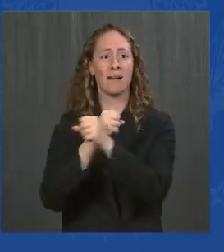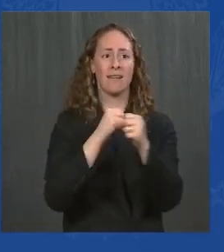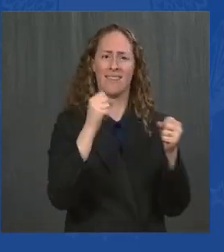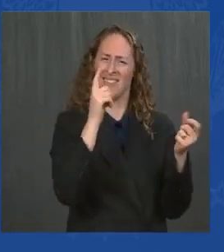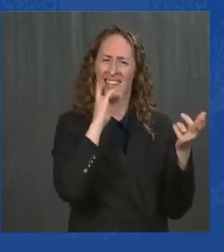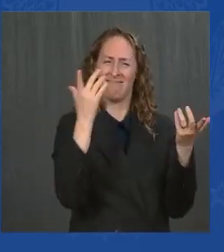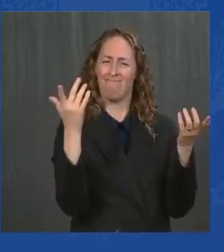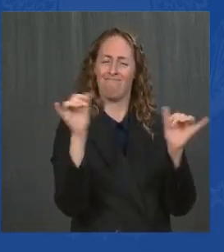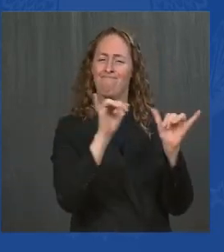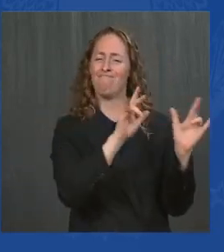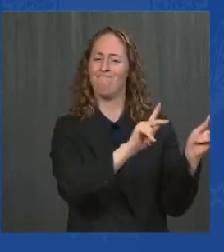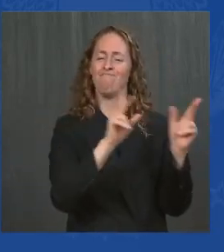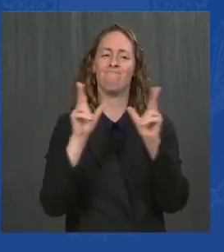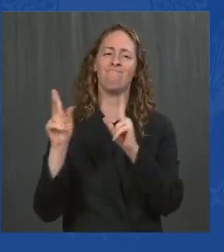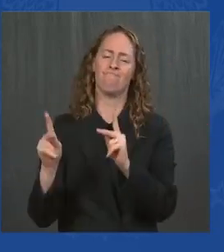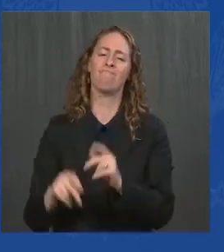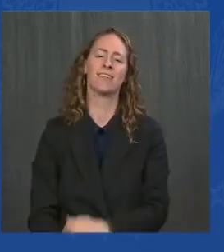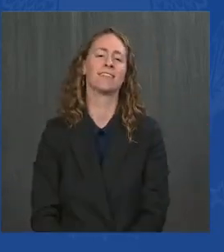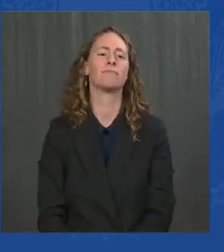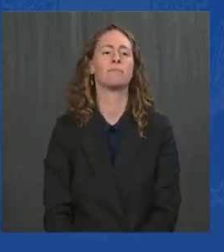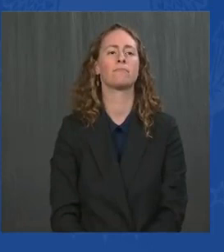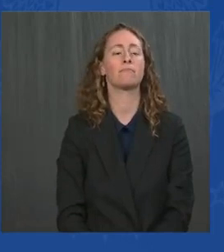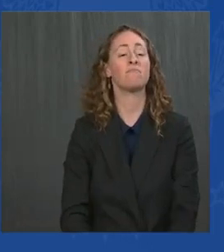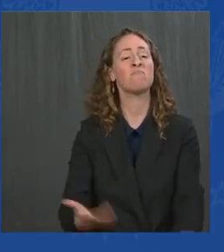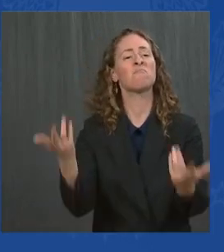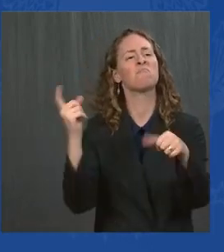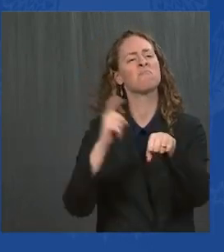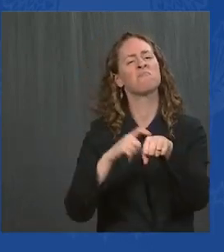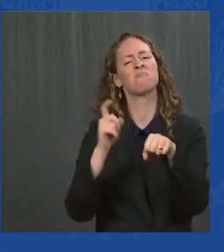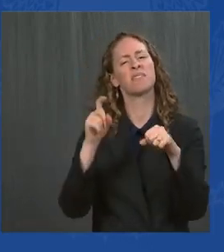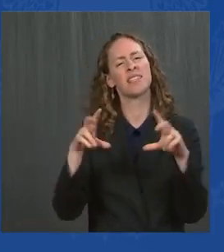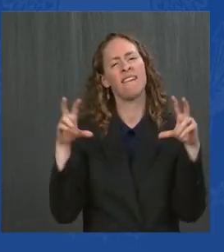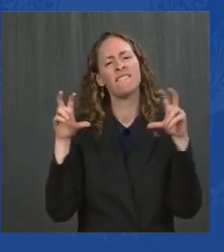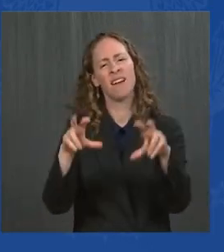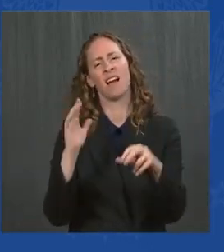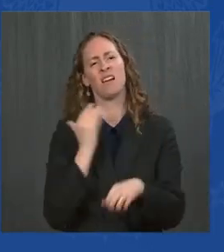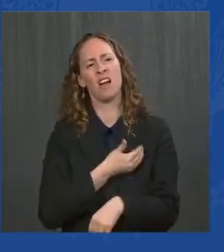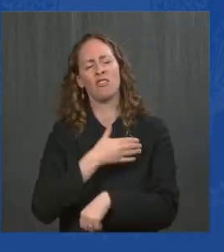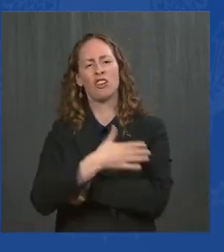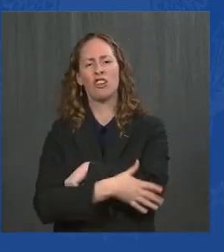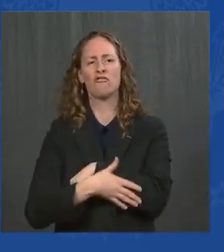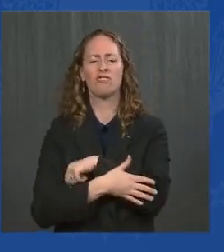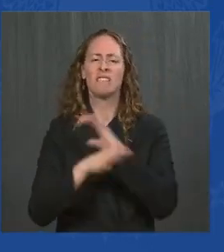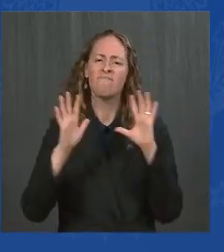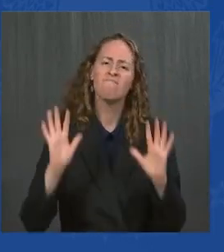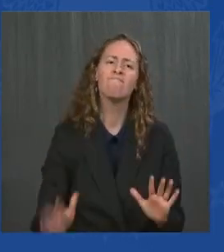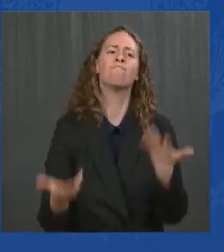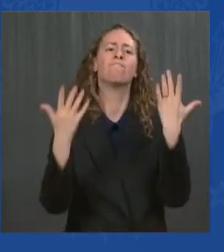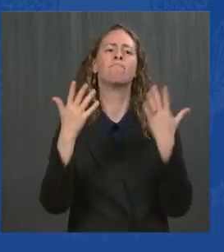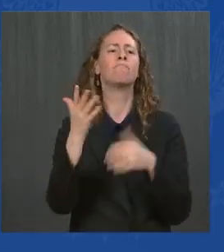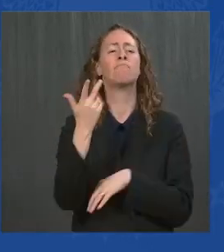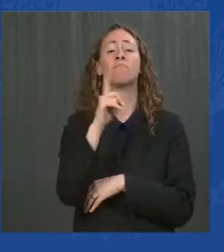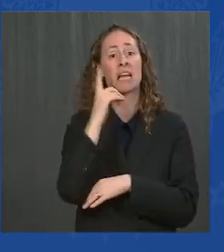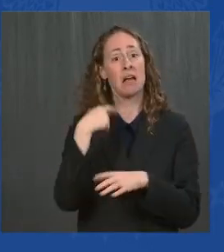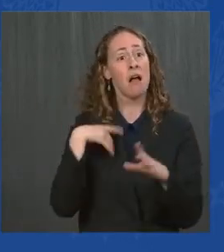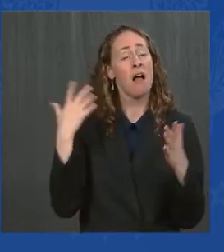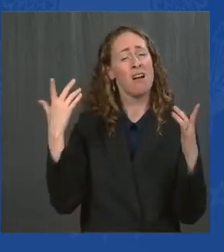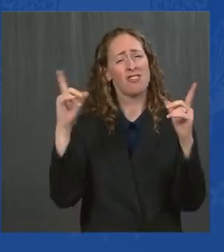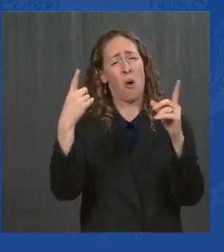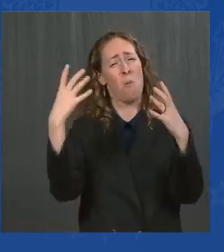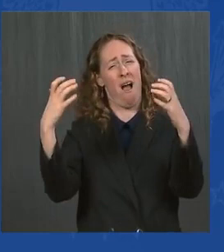country needs these investments. I'm not asking anything other than just some fairness being injected into the